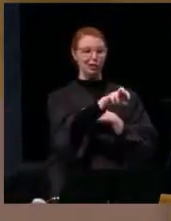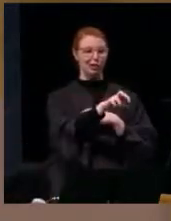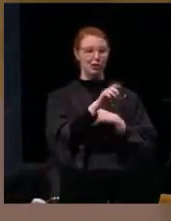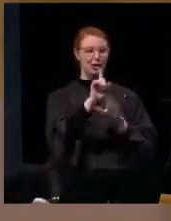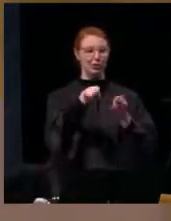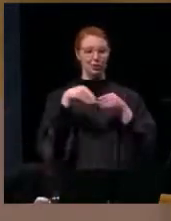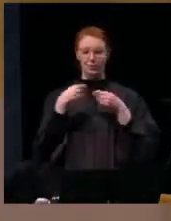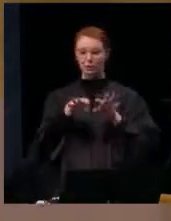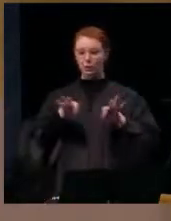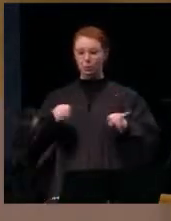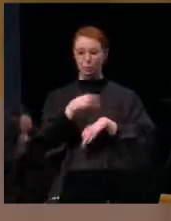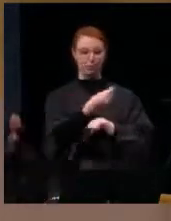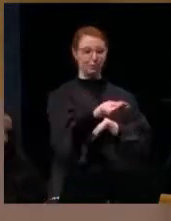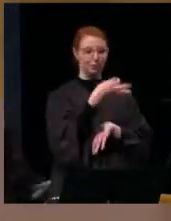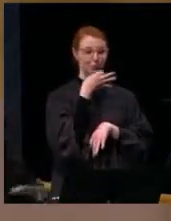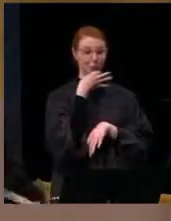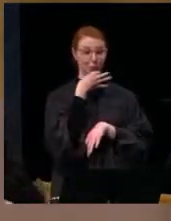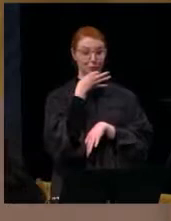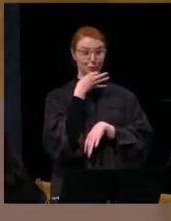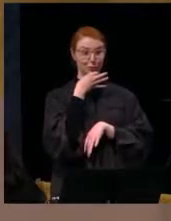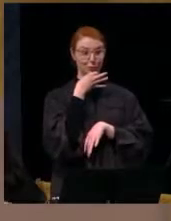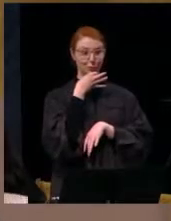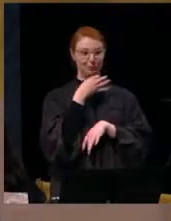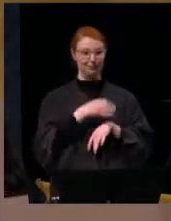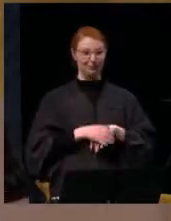be handed in just a few short moments.